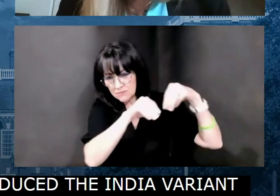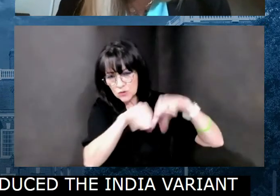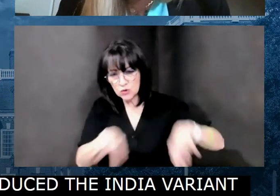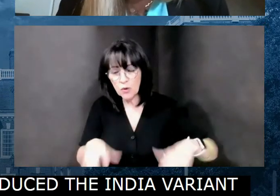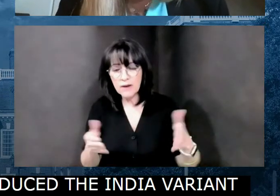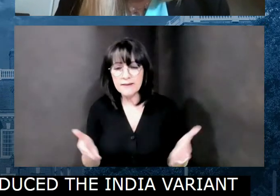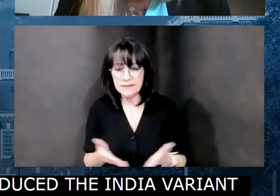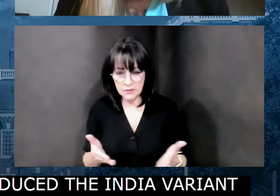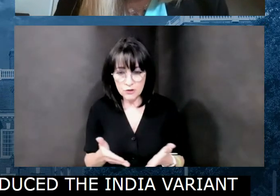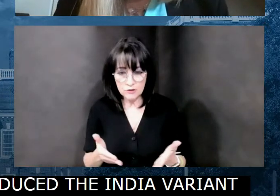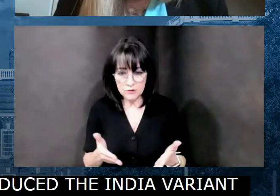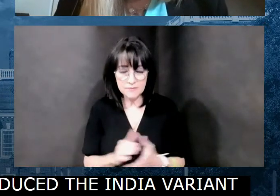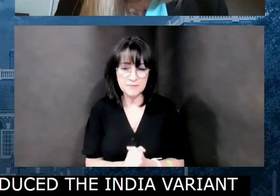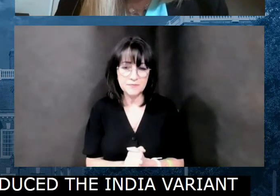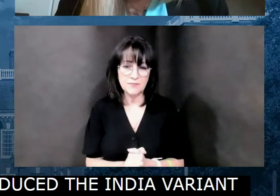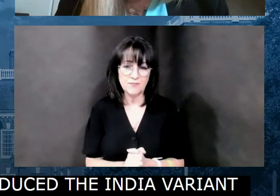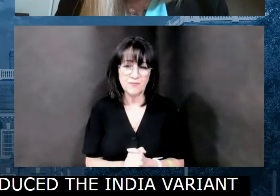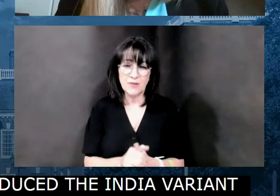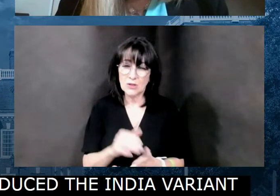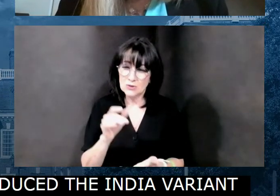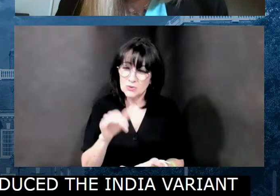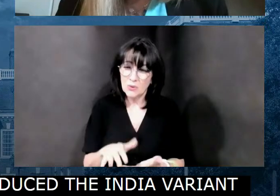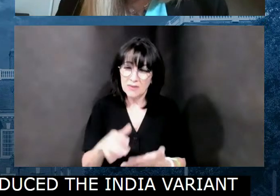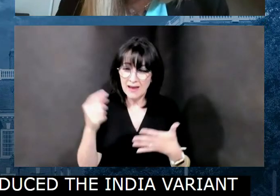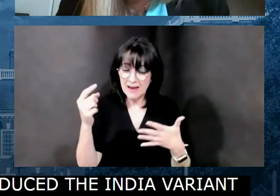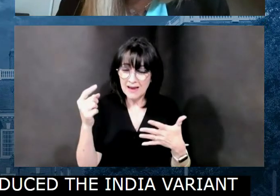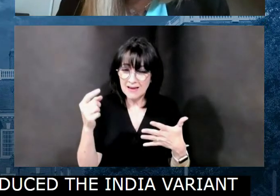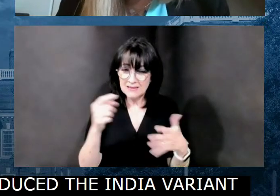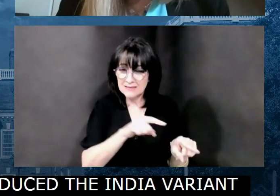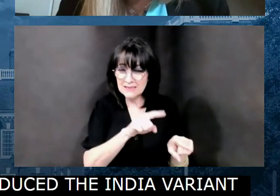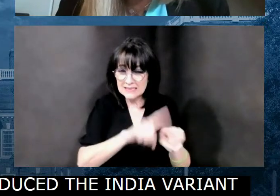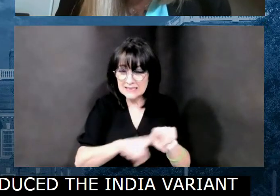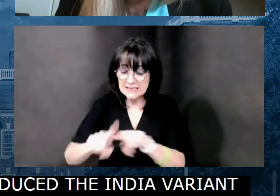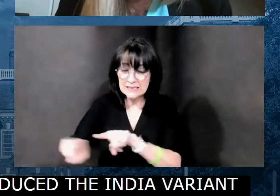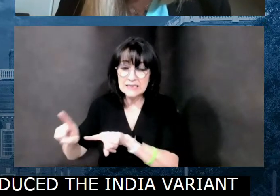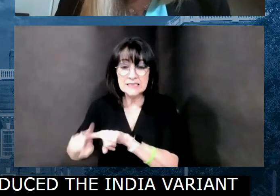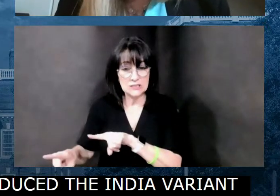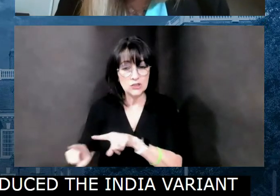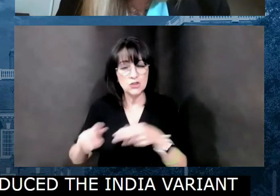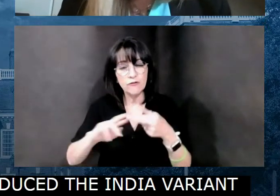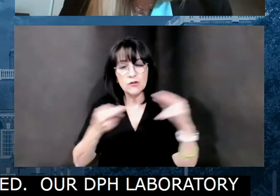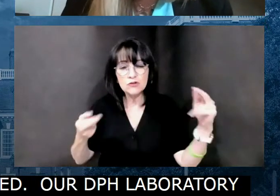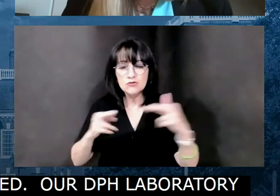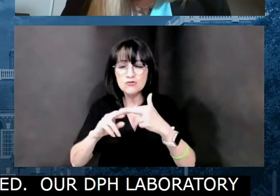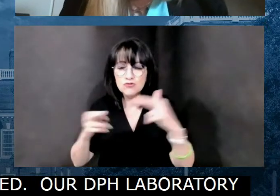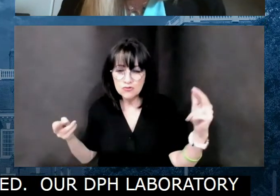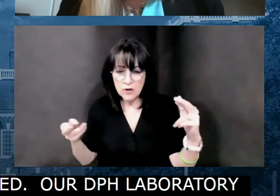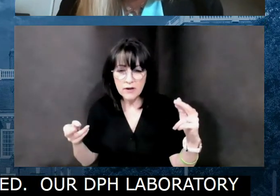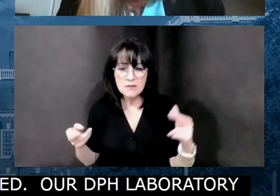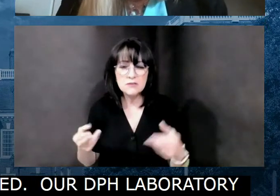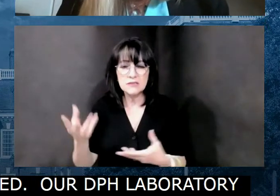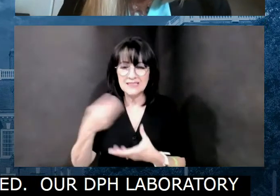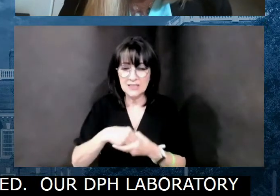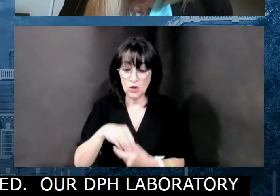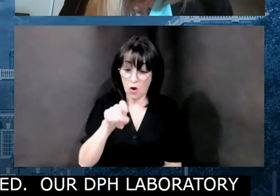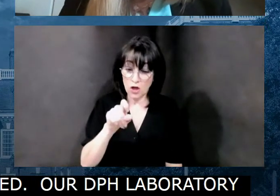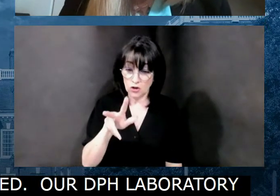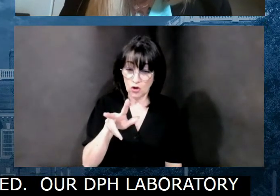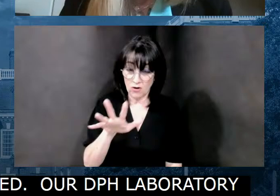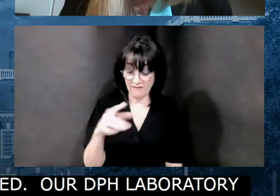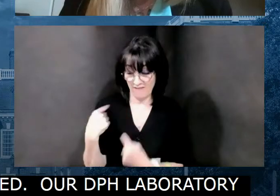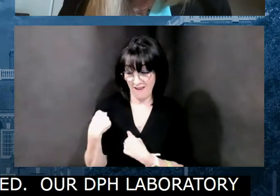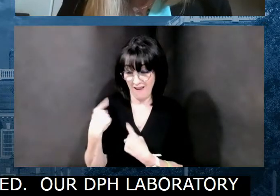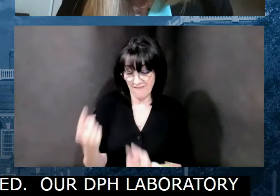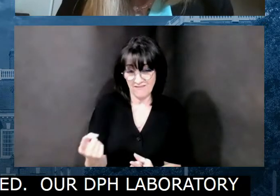2,690 specimens for the COVID-19 variant strains to date, including 135 in the last week. And